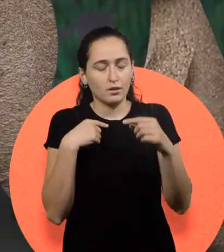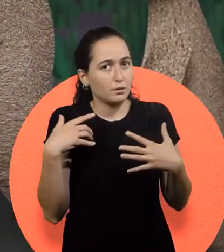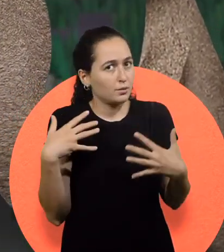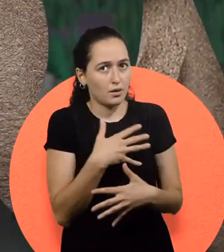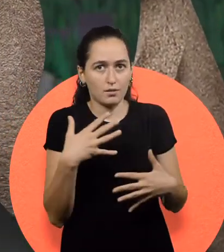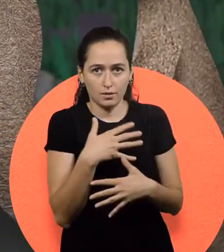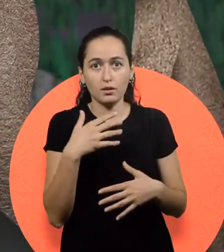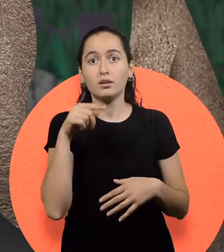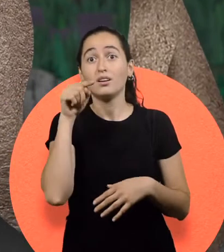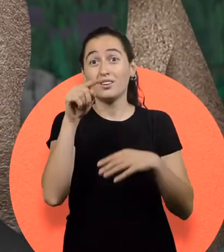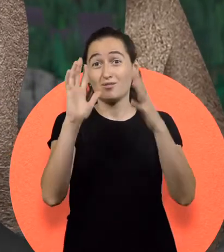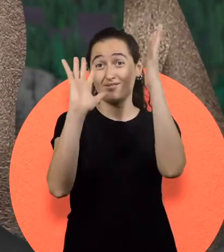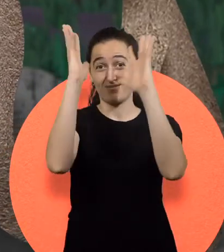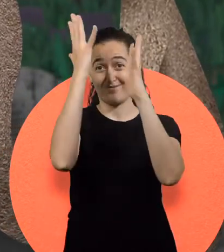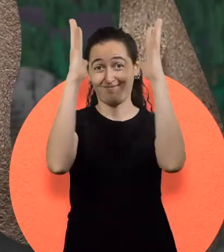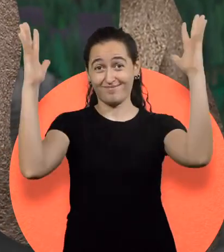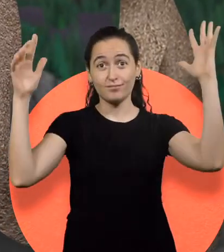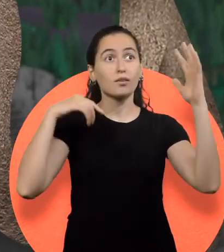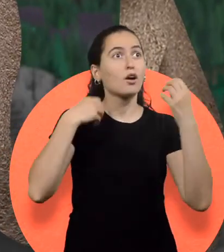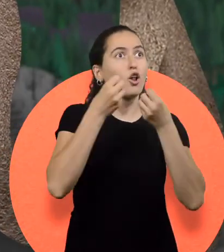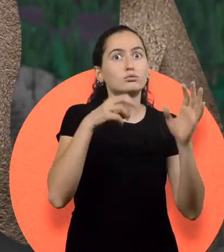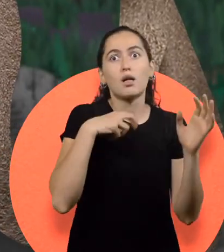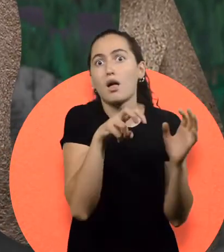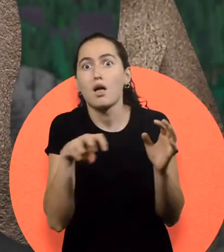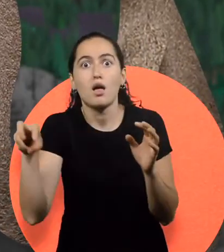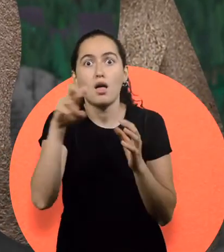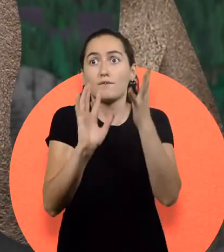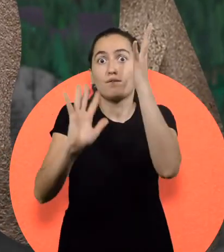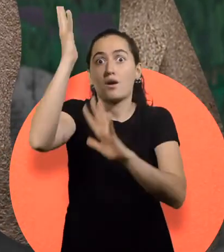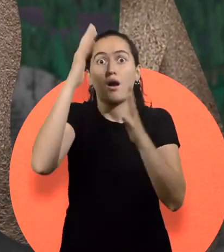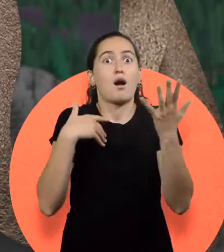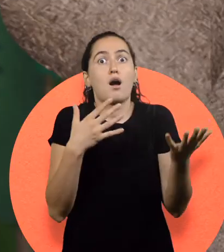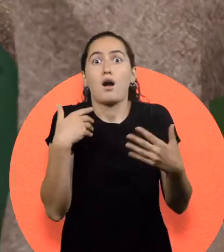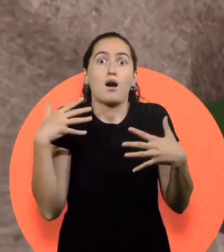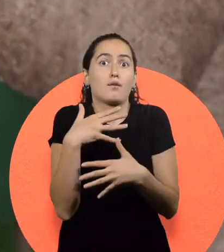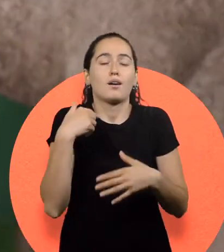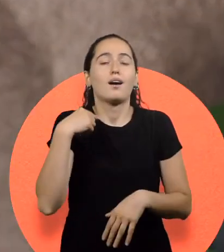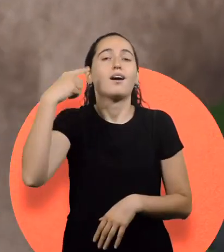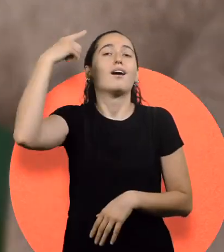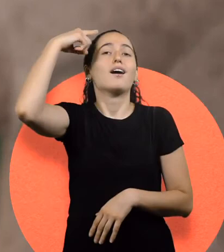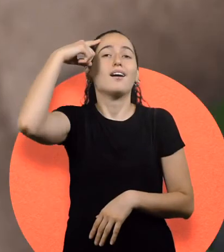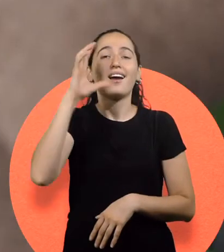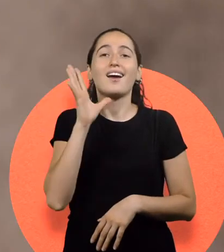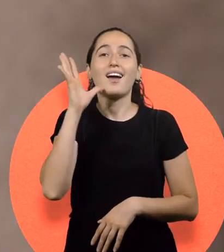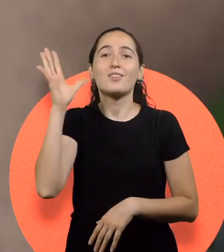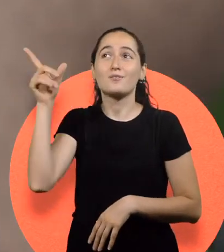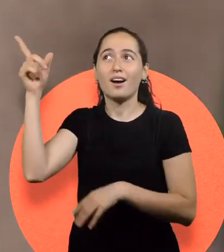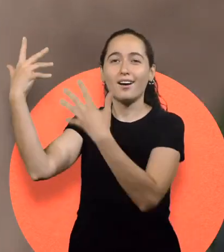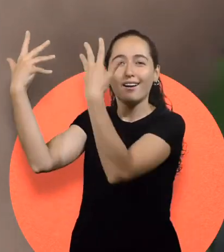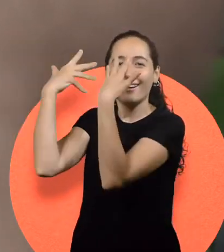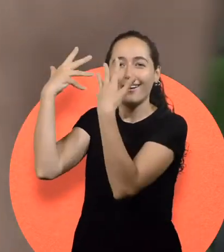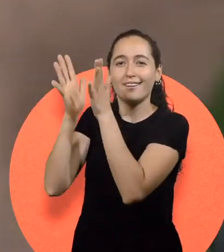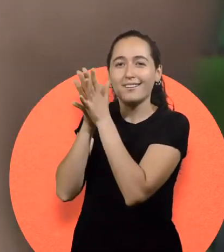I'm frightened of thunder, and that's why I got lost. I was disorientated in the forest, and that's when I got caught up in the